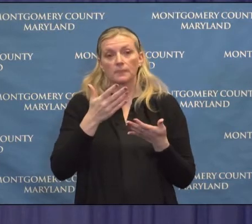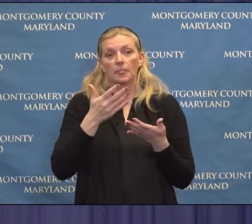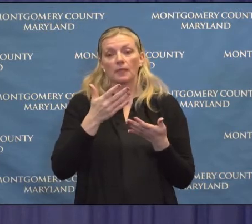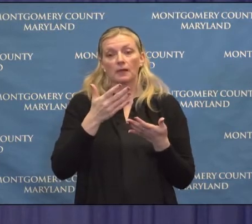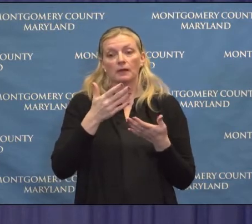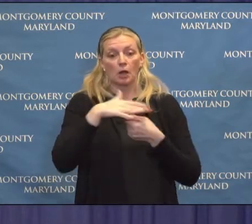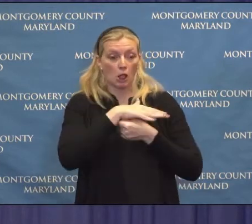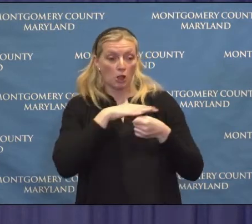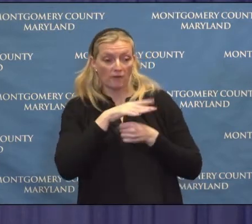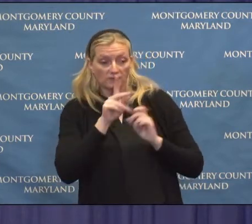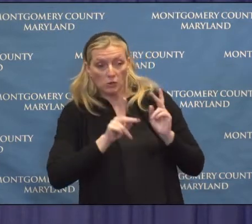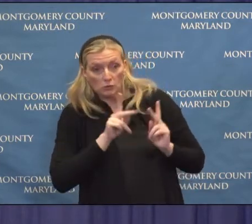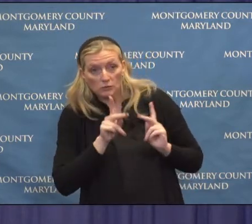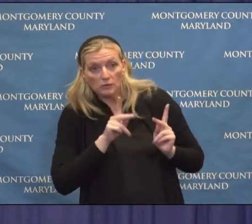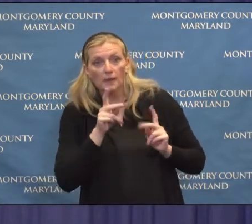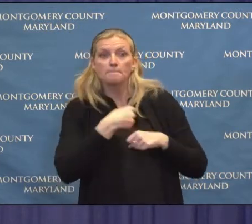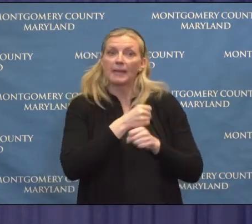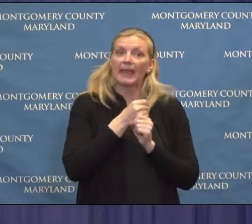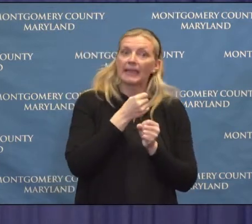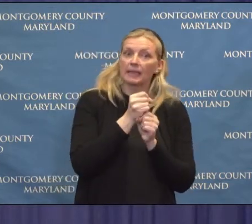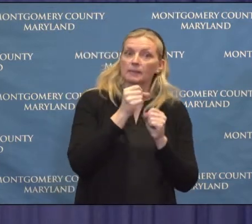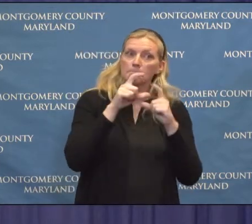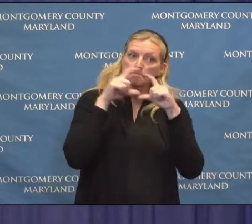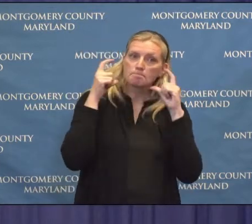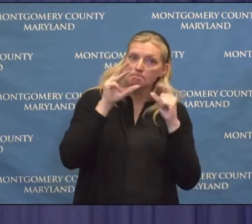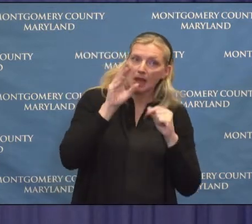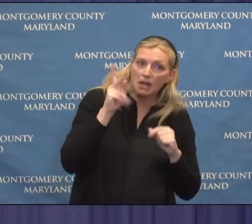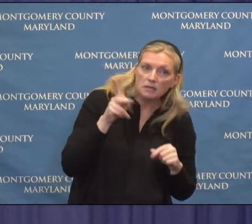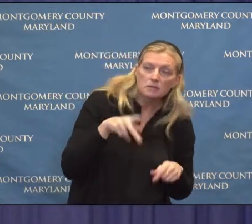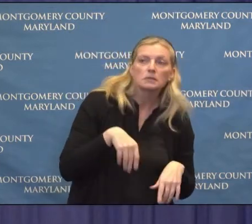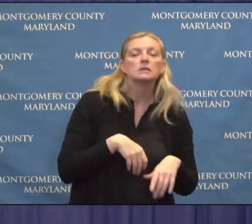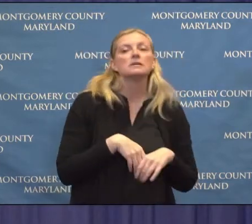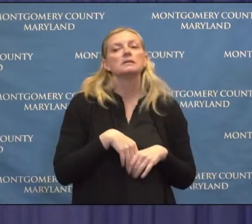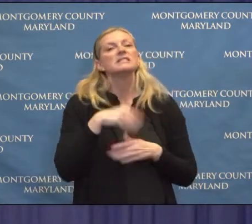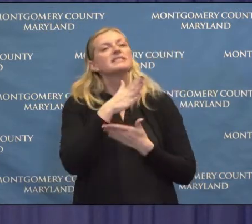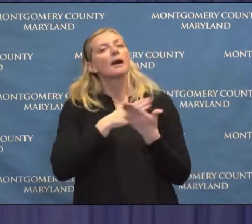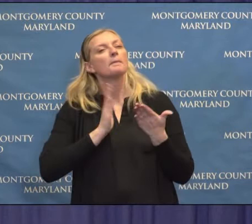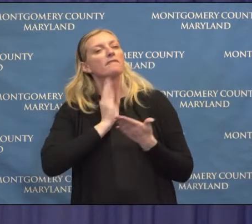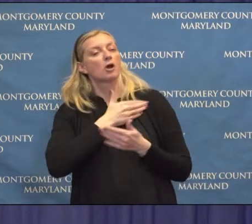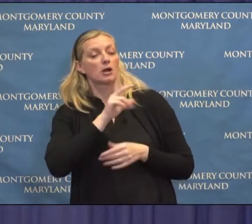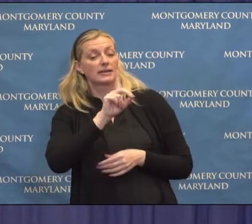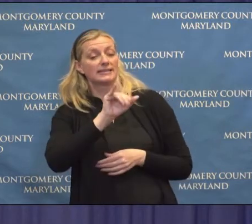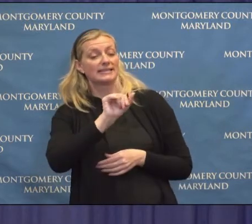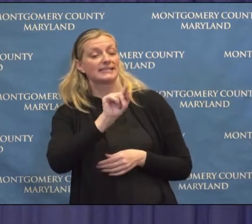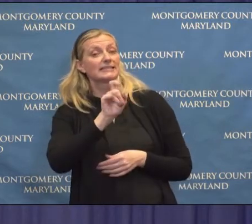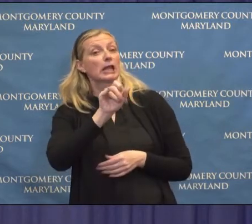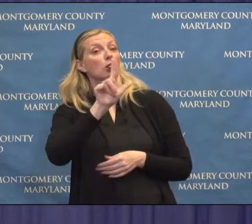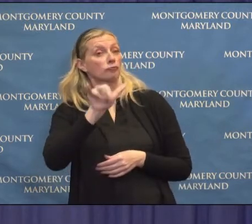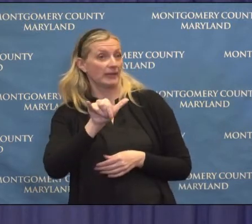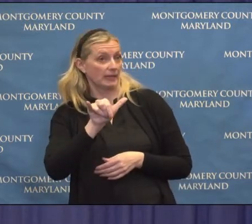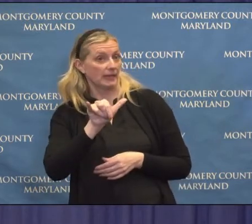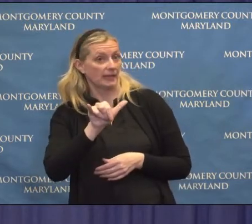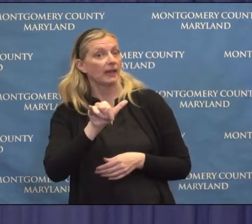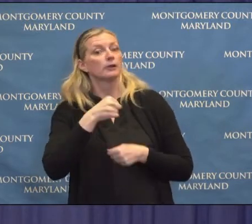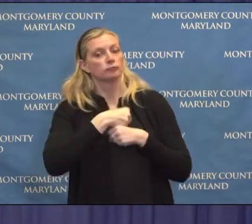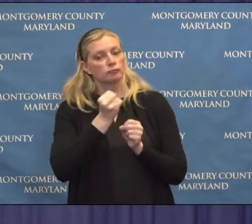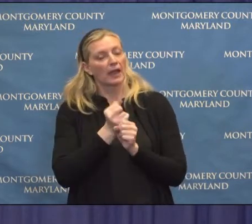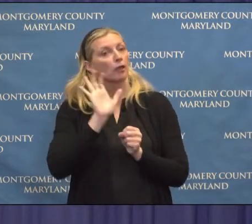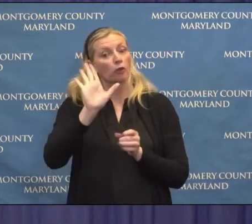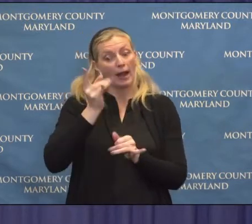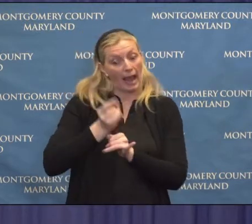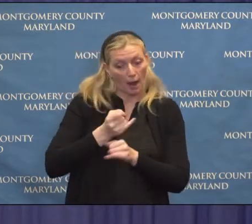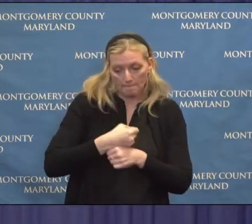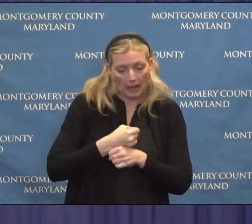masks, which is great. There are folks who, some of the distilleries that stepped up and turned alcohol production